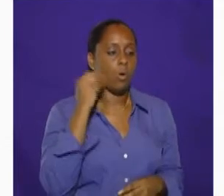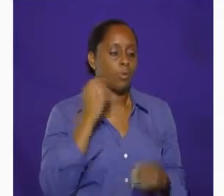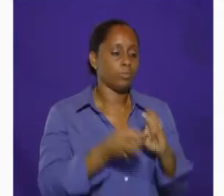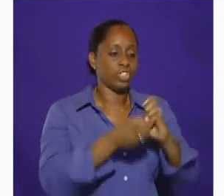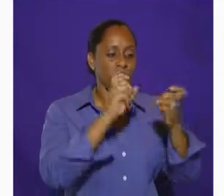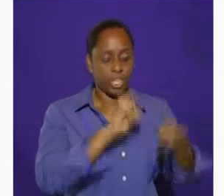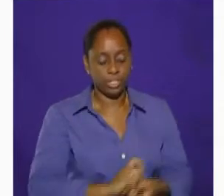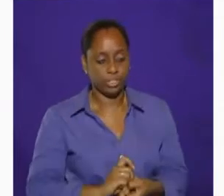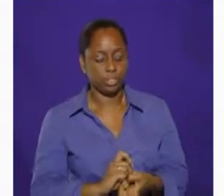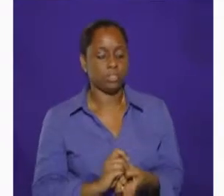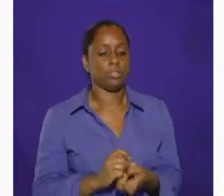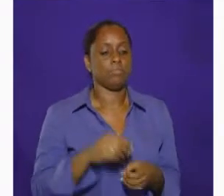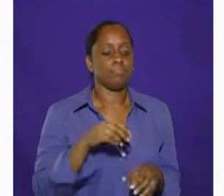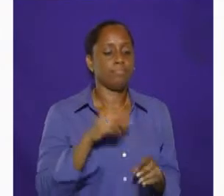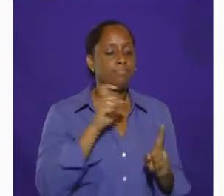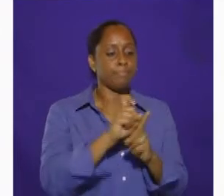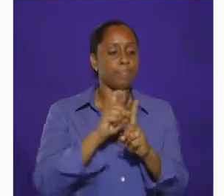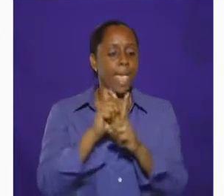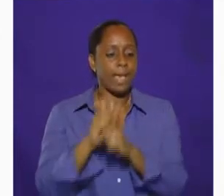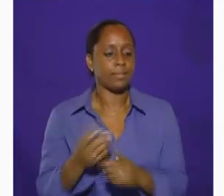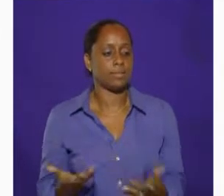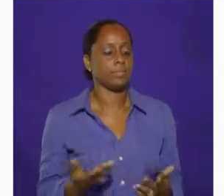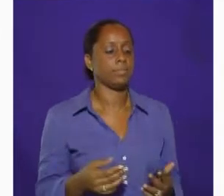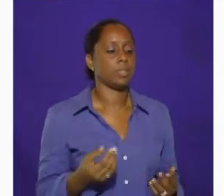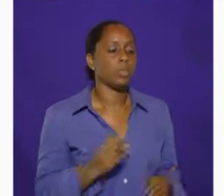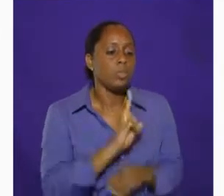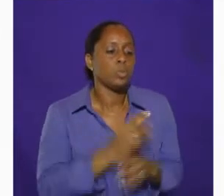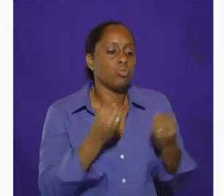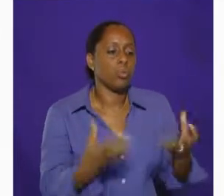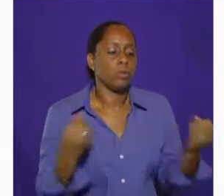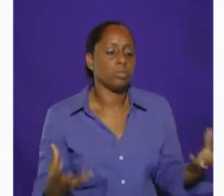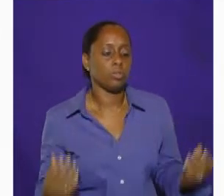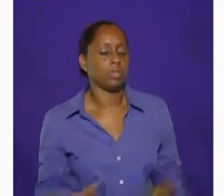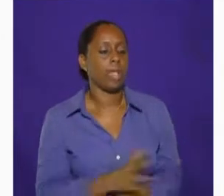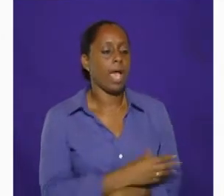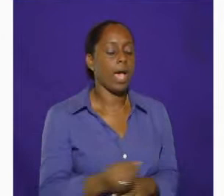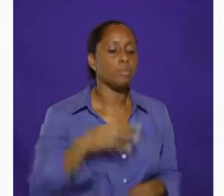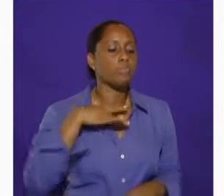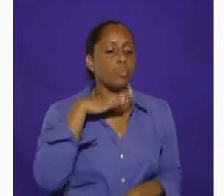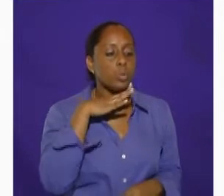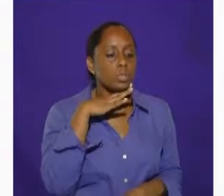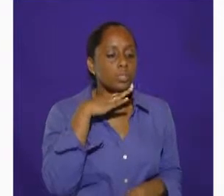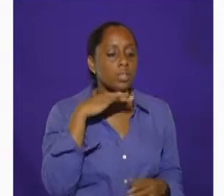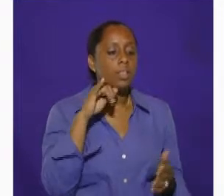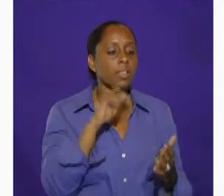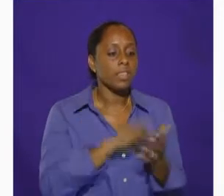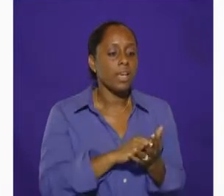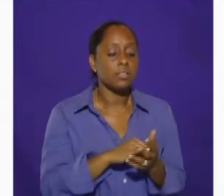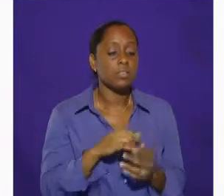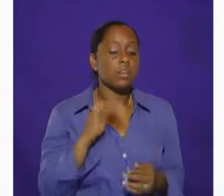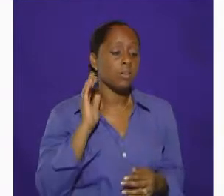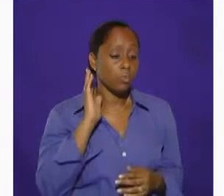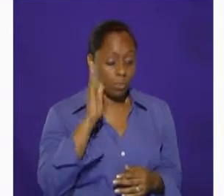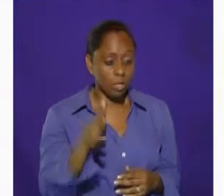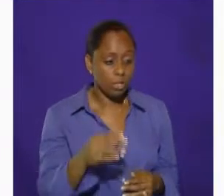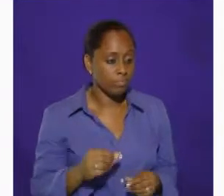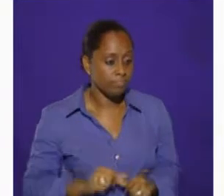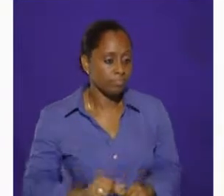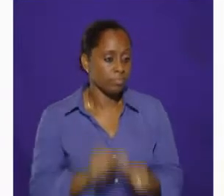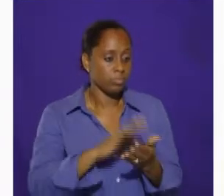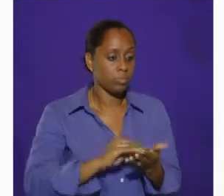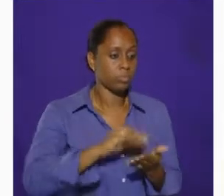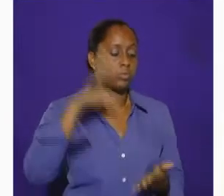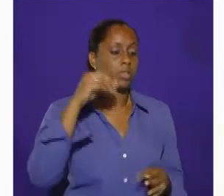species, overexploitation, and pollution are projected to remain constant or increase in the